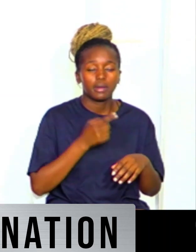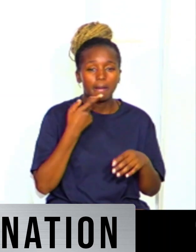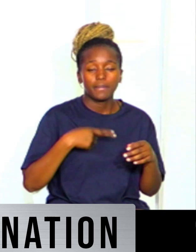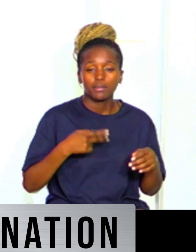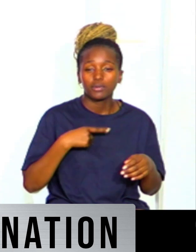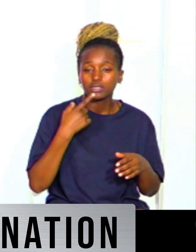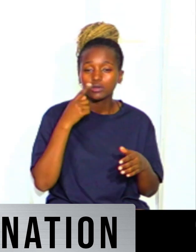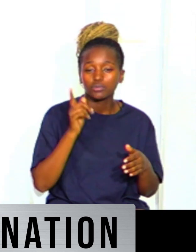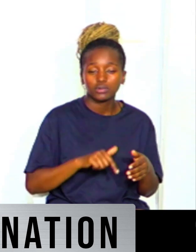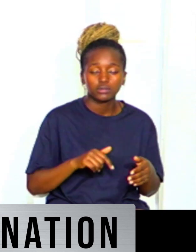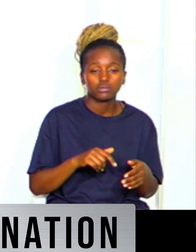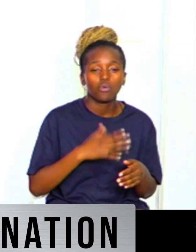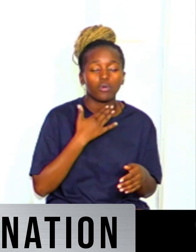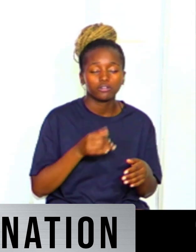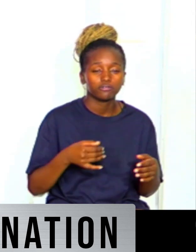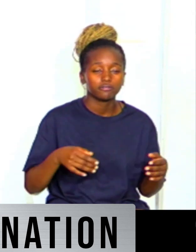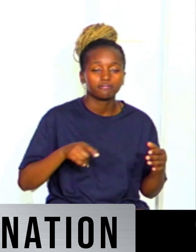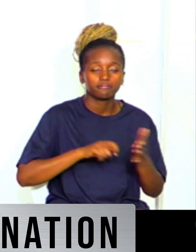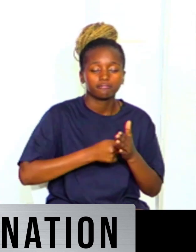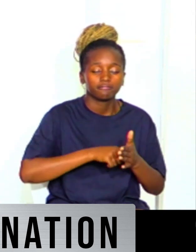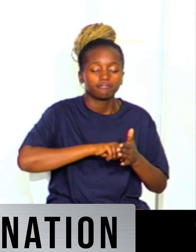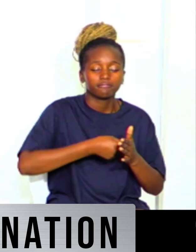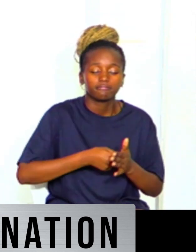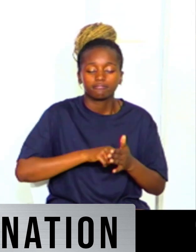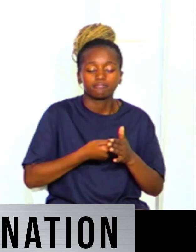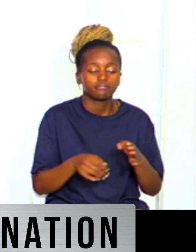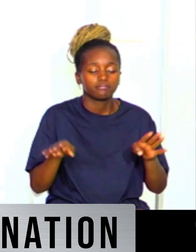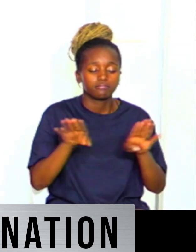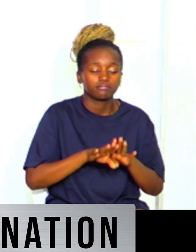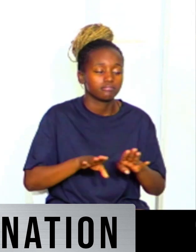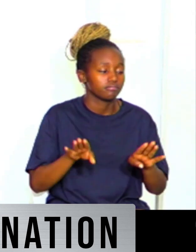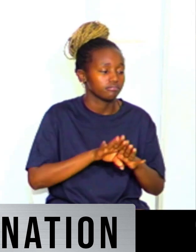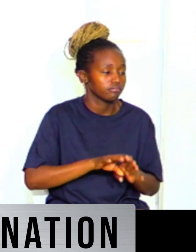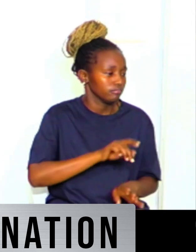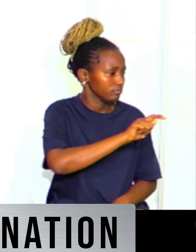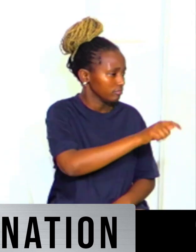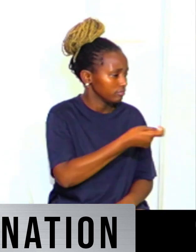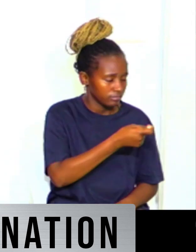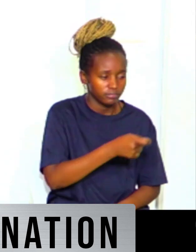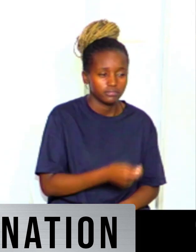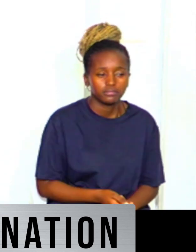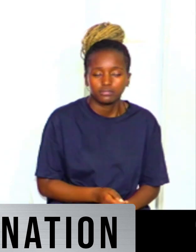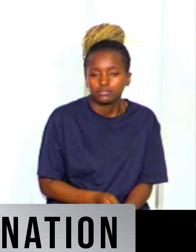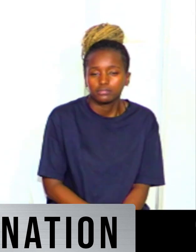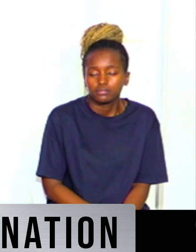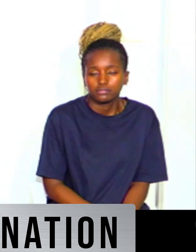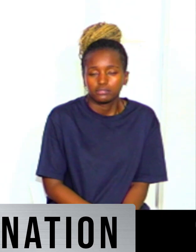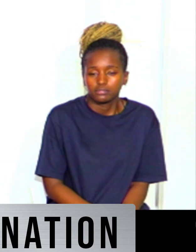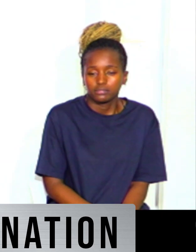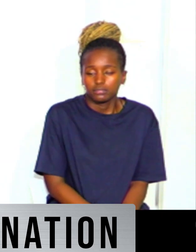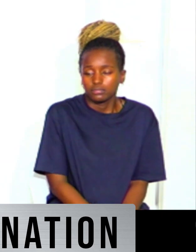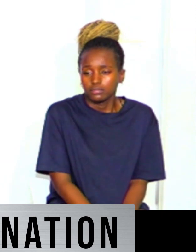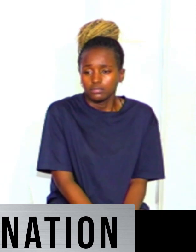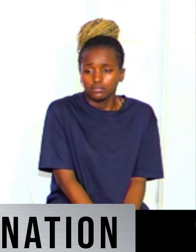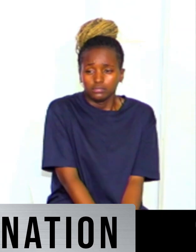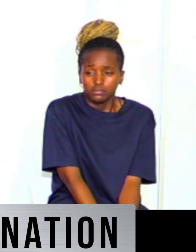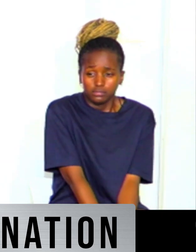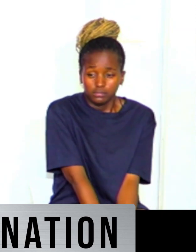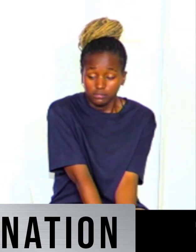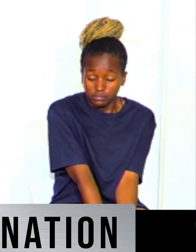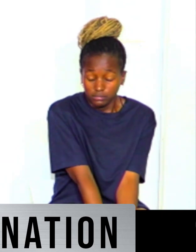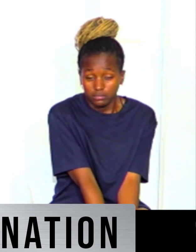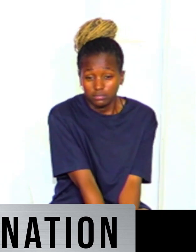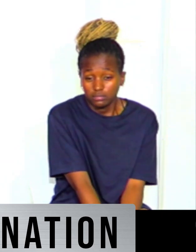Okay. And to work for his people. Without being nominated. You know that nominated, you are doing things in favor of your own party. Which other leaders